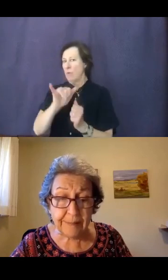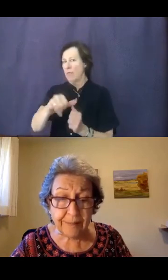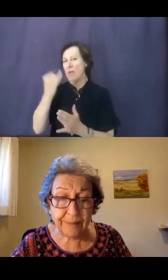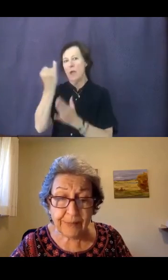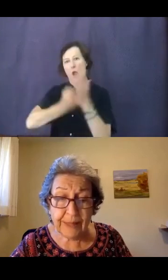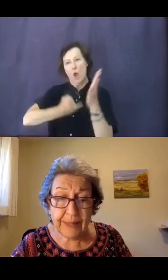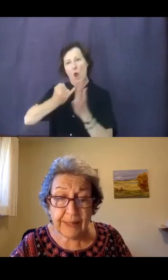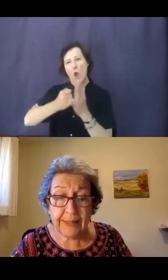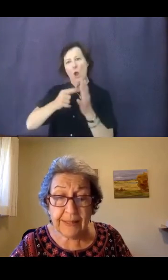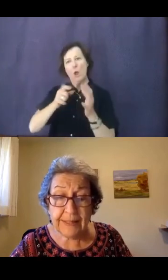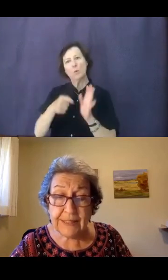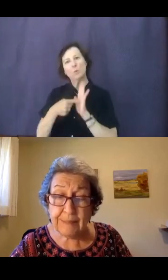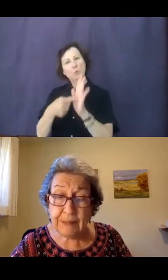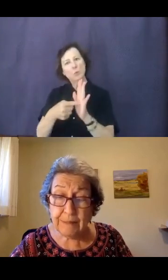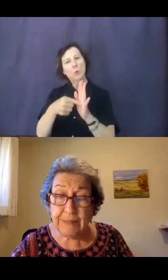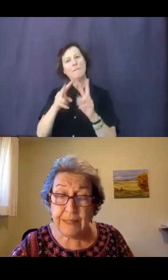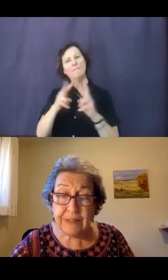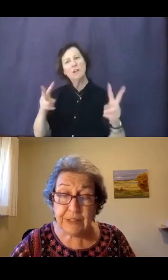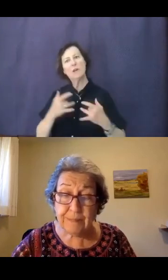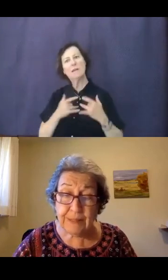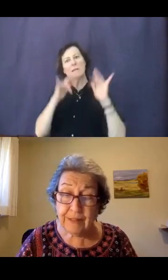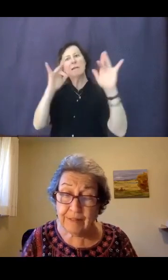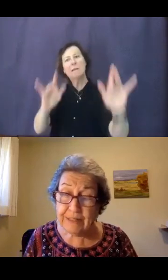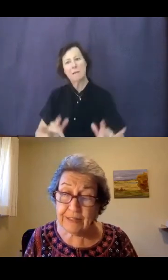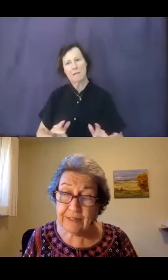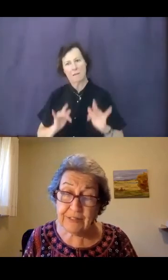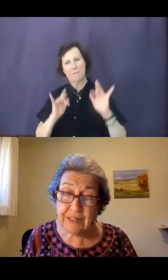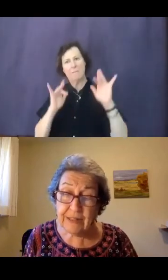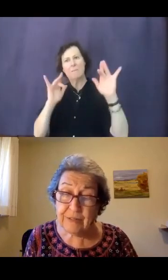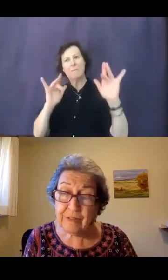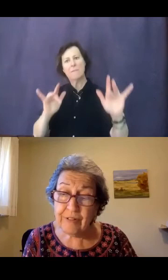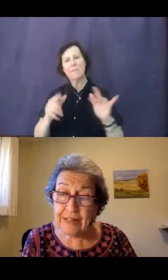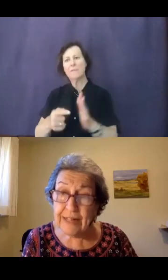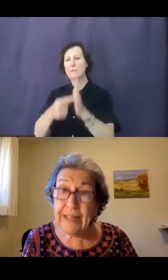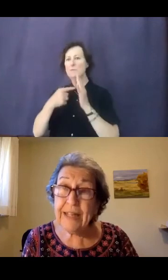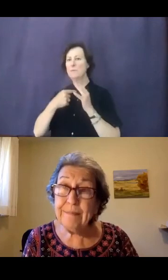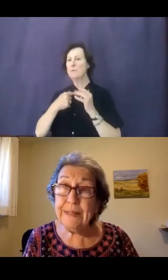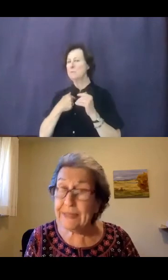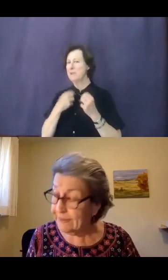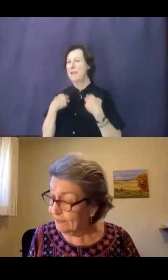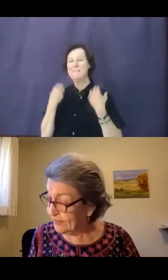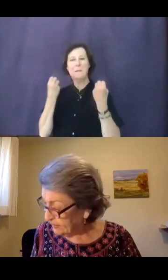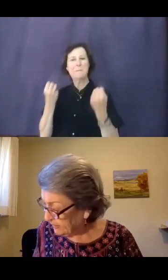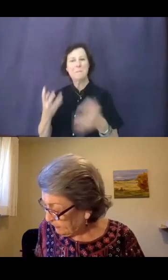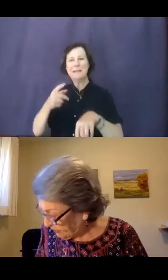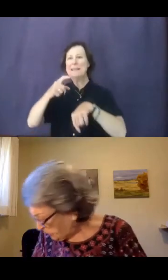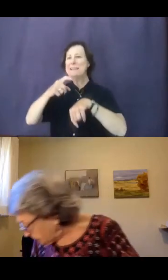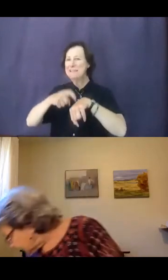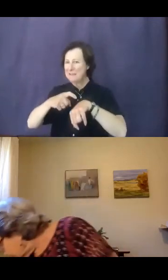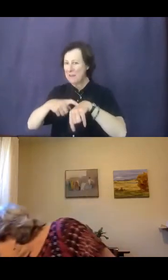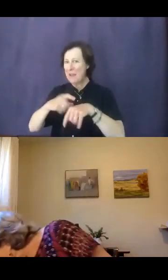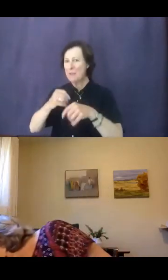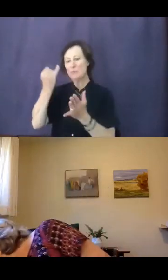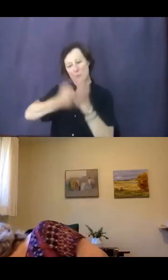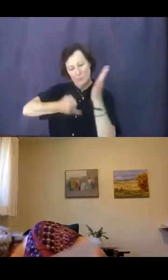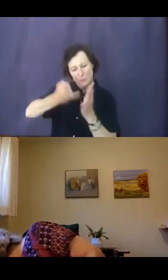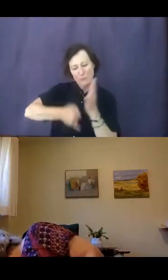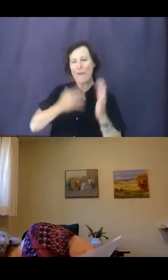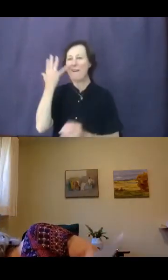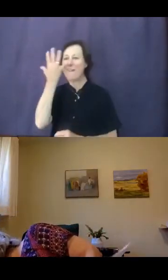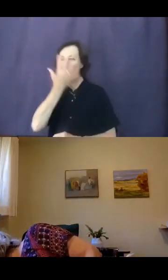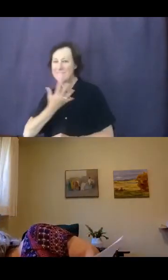empathy. It inspired me to spend a great deal of time drawing and painting faces and figures.